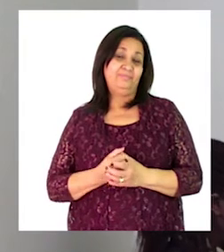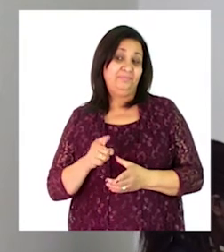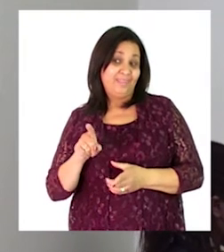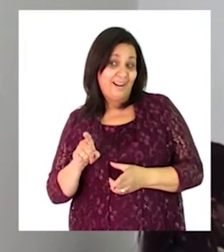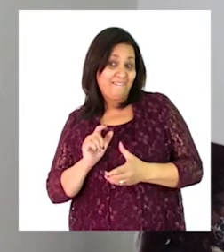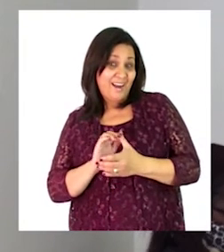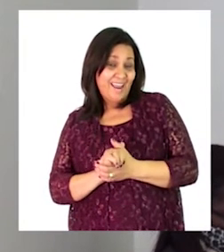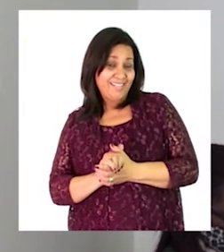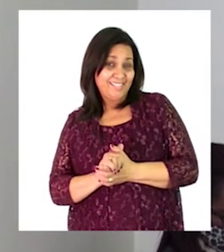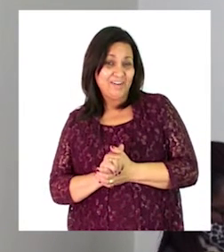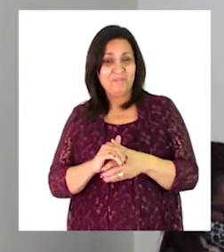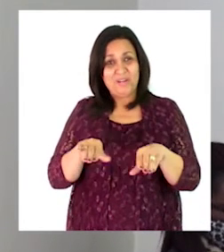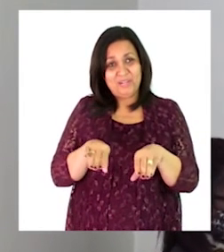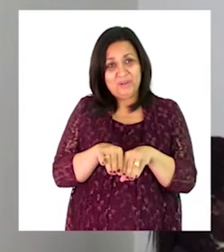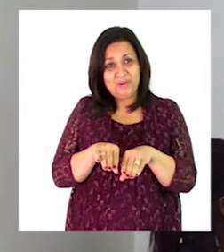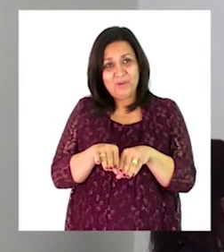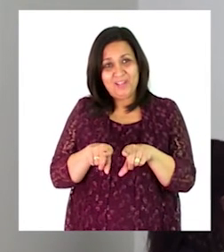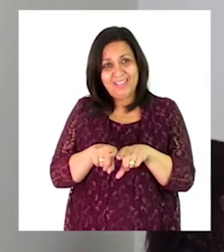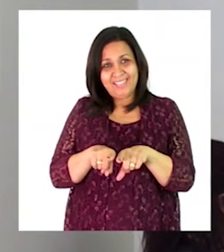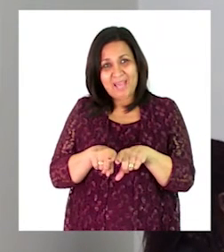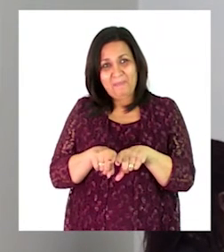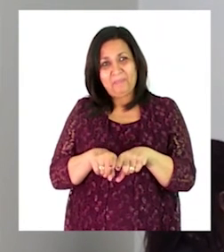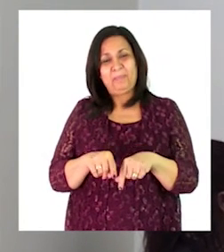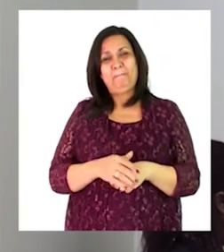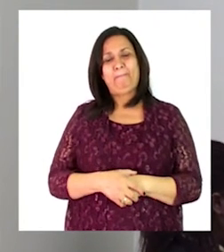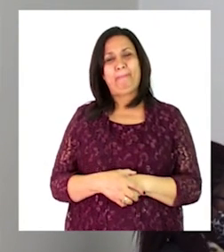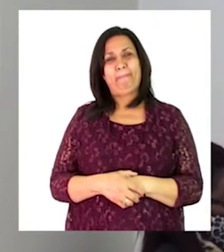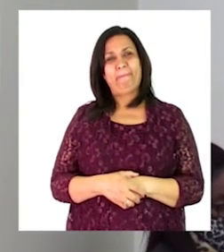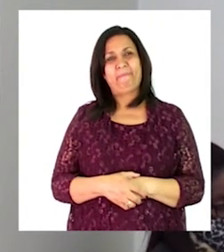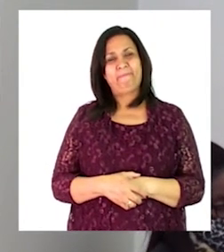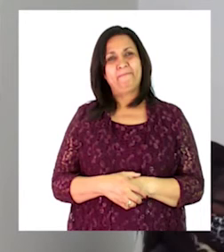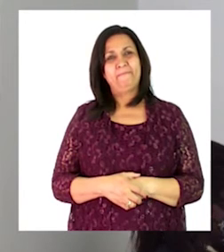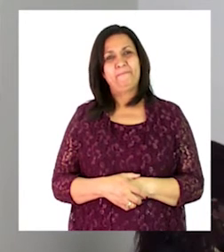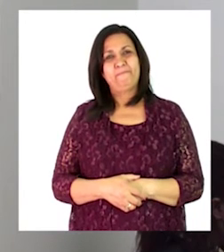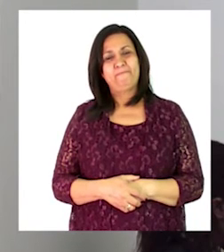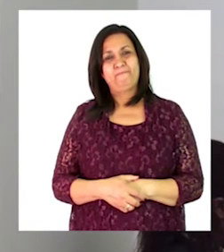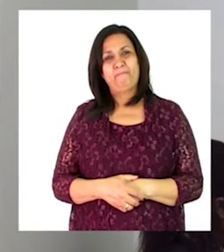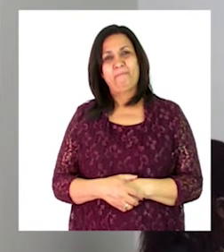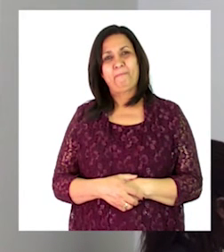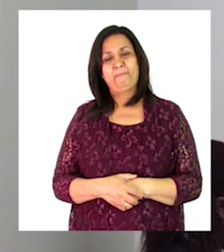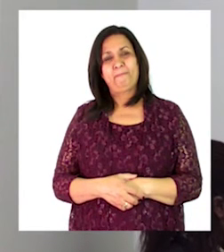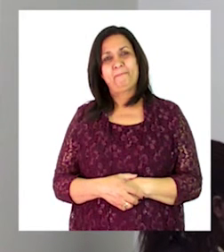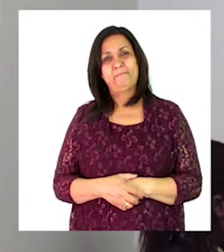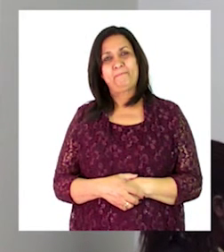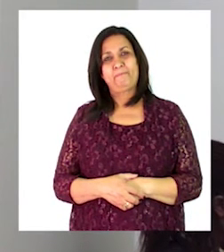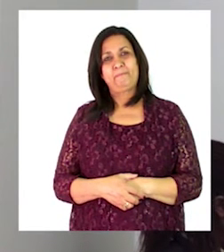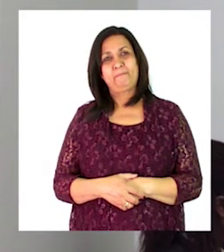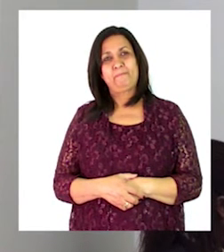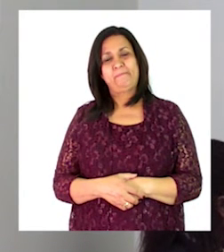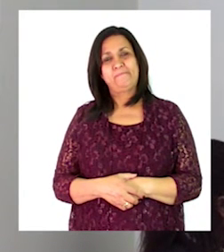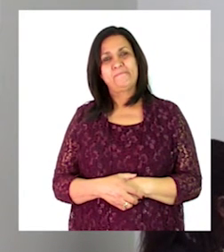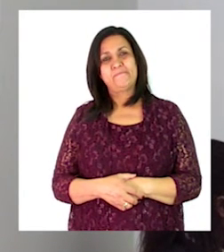demonstrate. As my friend is demonstrating, you should be able to do the same in